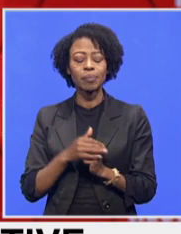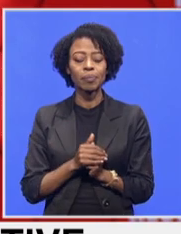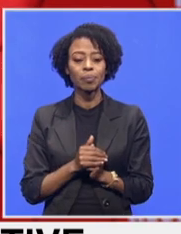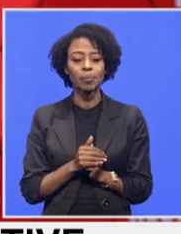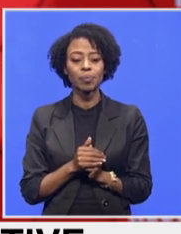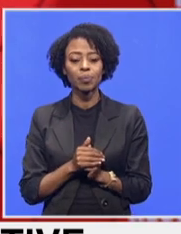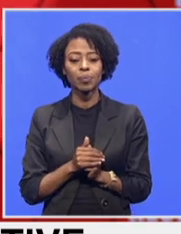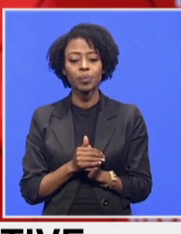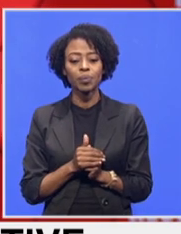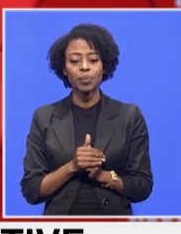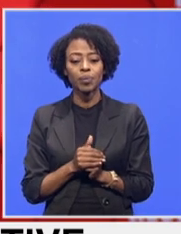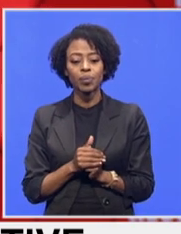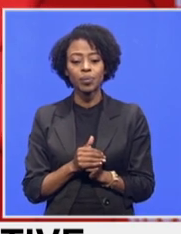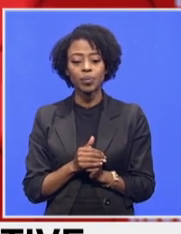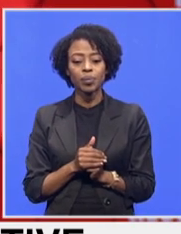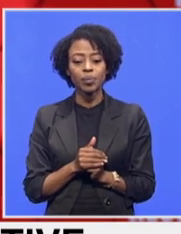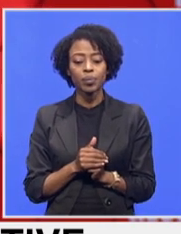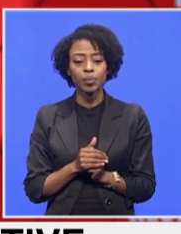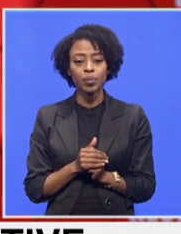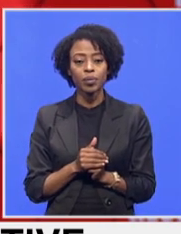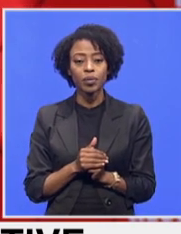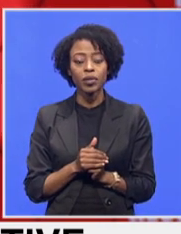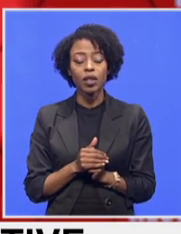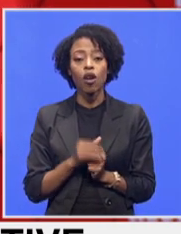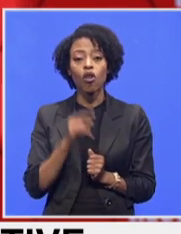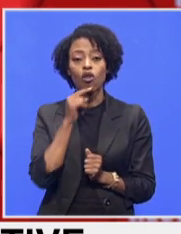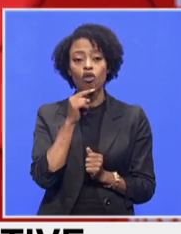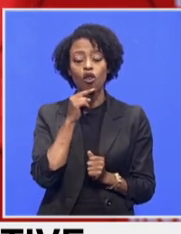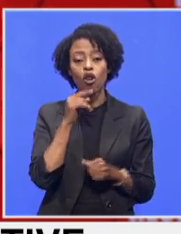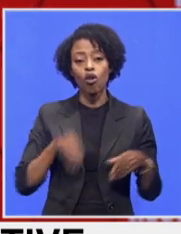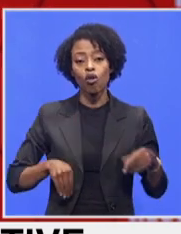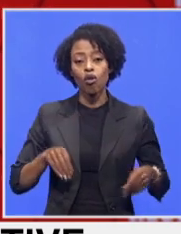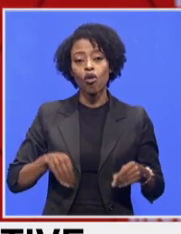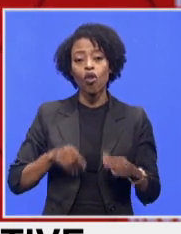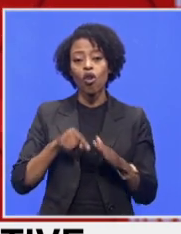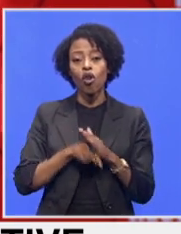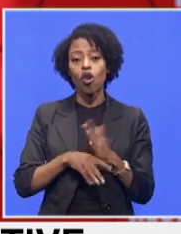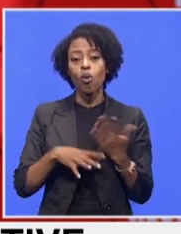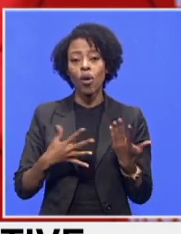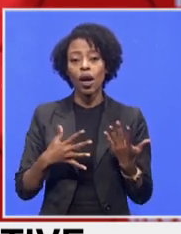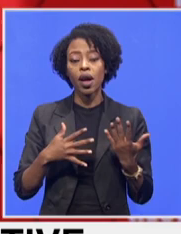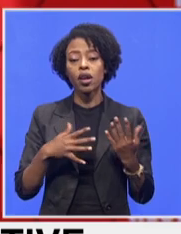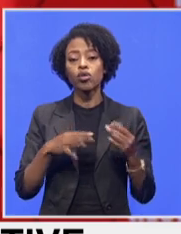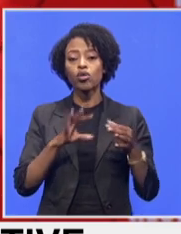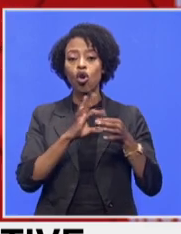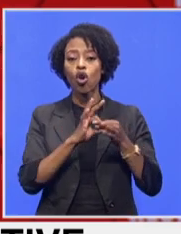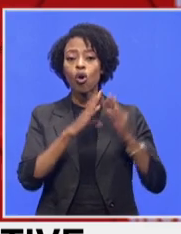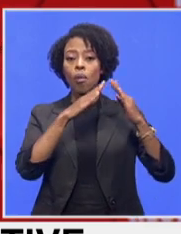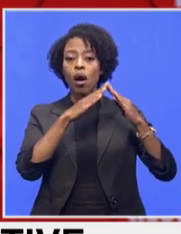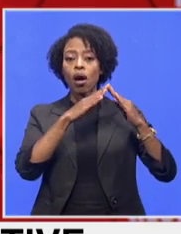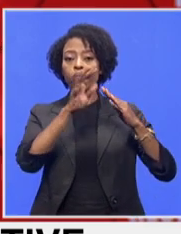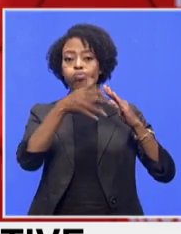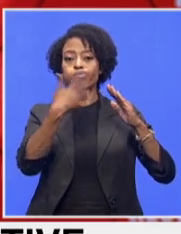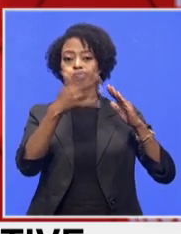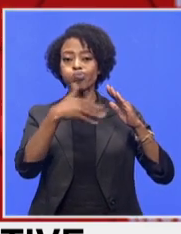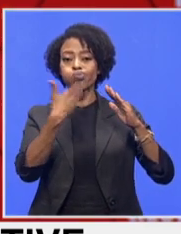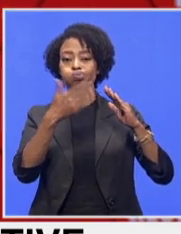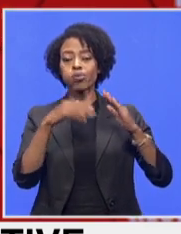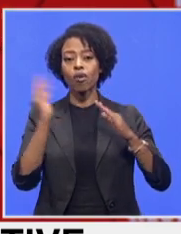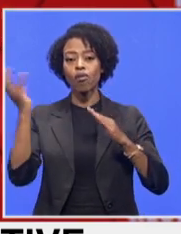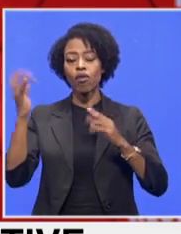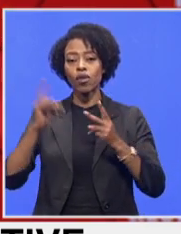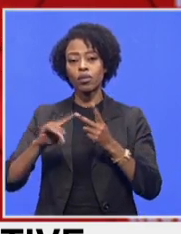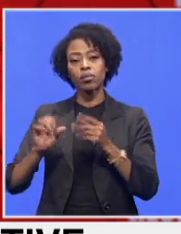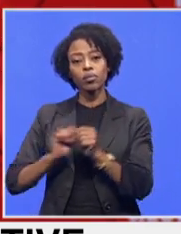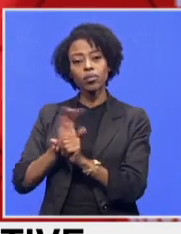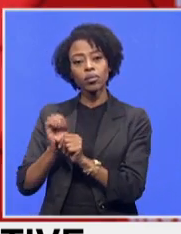Concretely, this is lost to asbestos corruption in the Free State, to